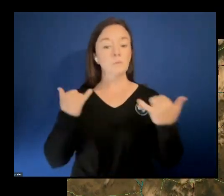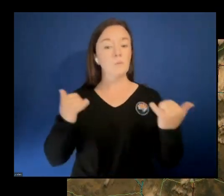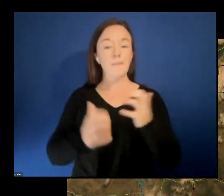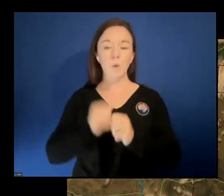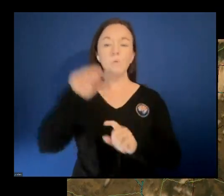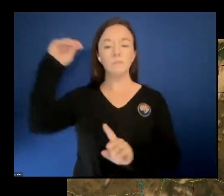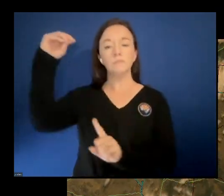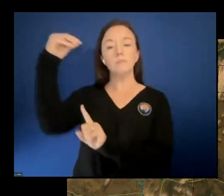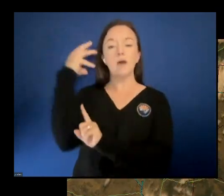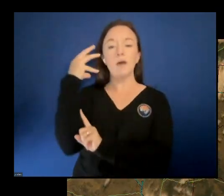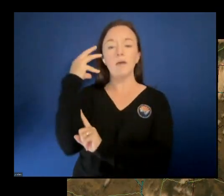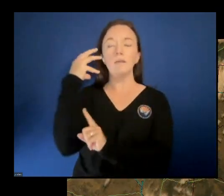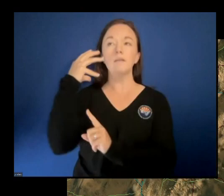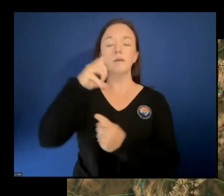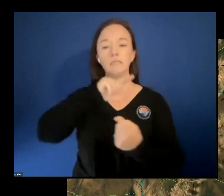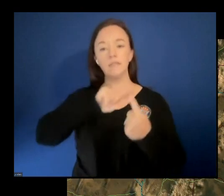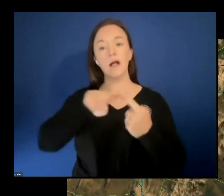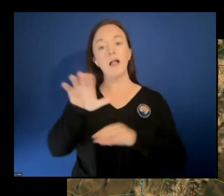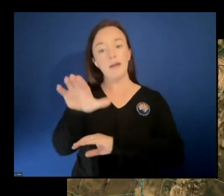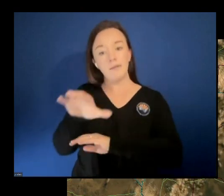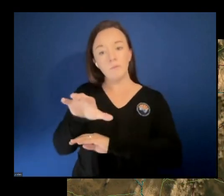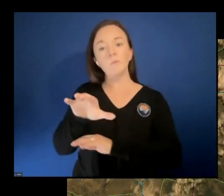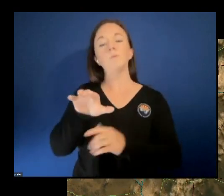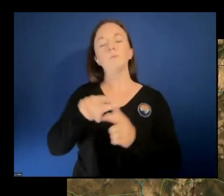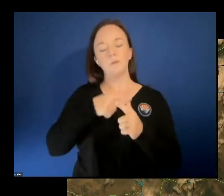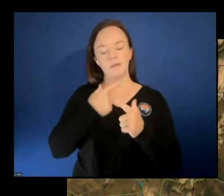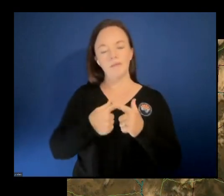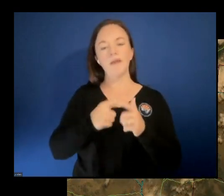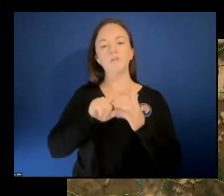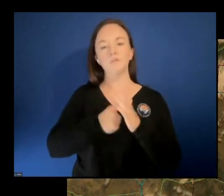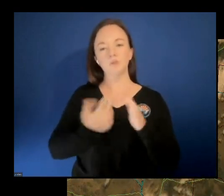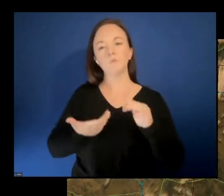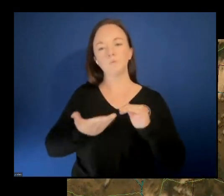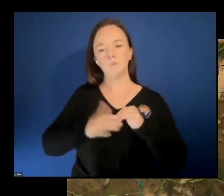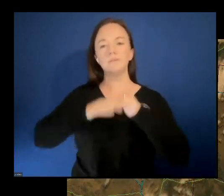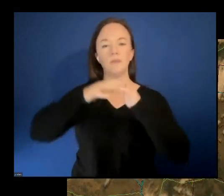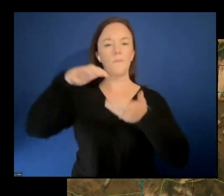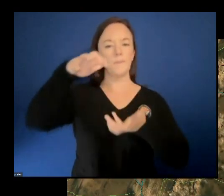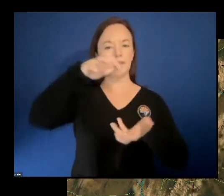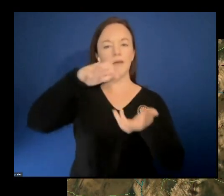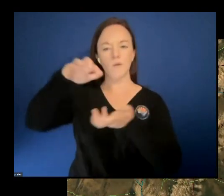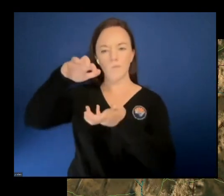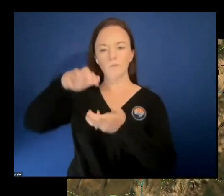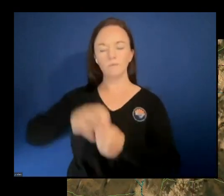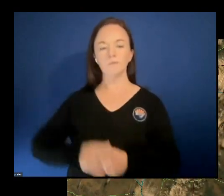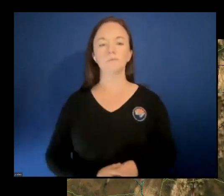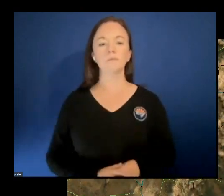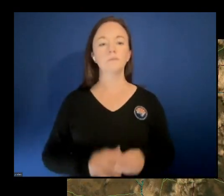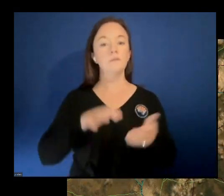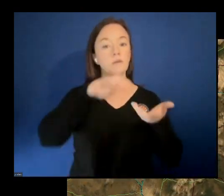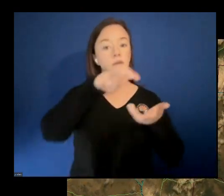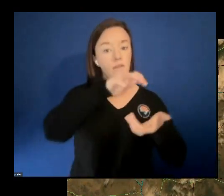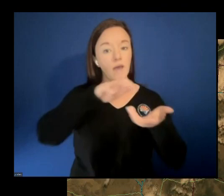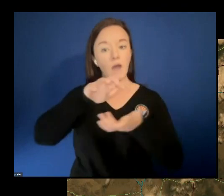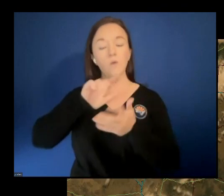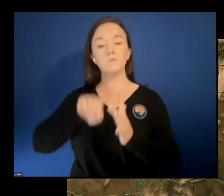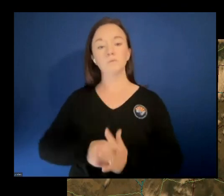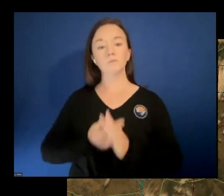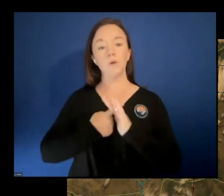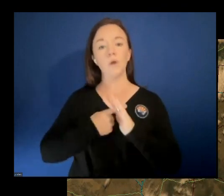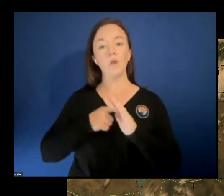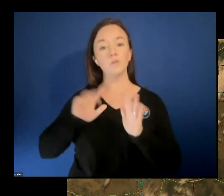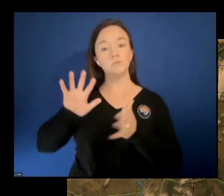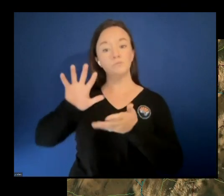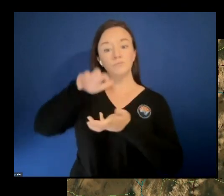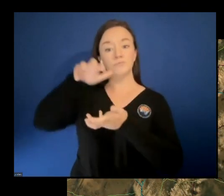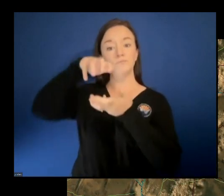early afternoon before we start to see some increasing clouds. And typically, we start to see clouds develop over the mountain ranges first, which